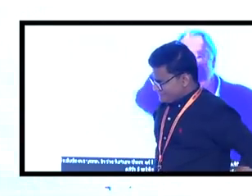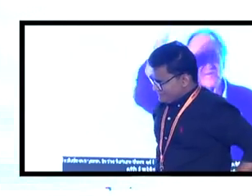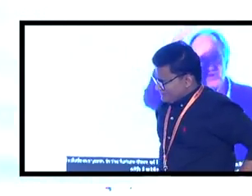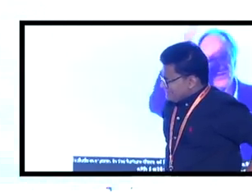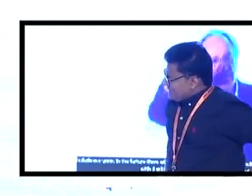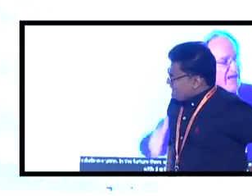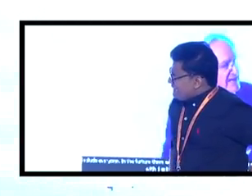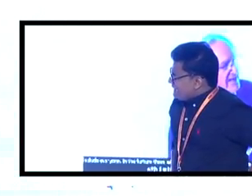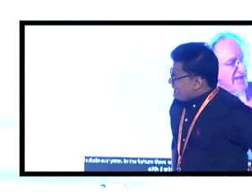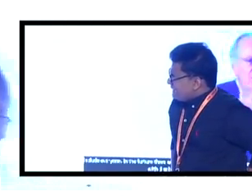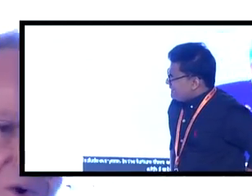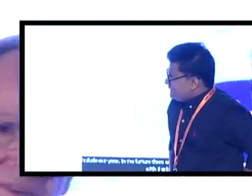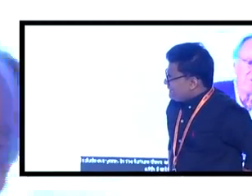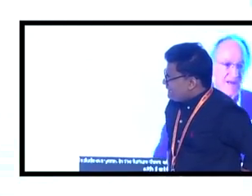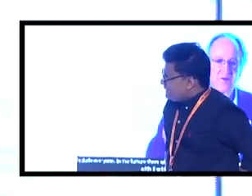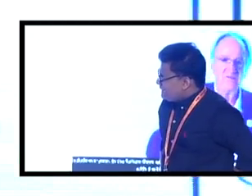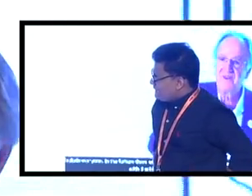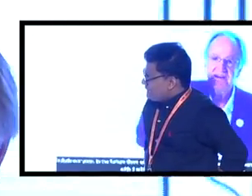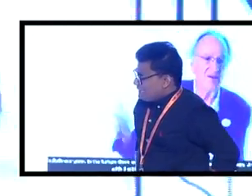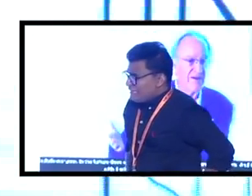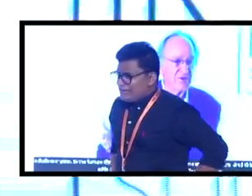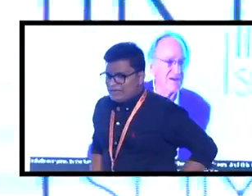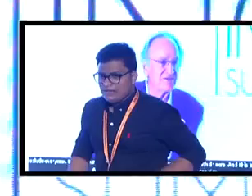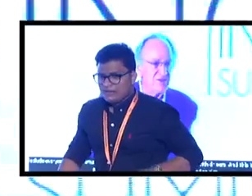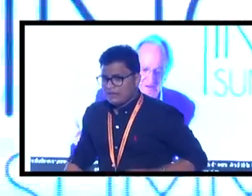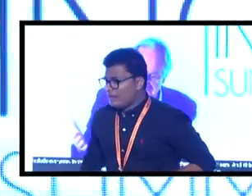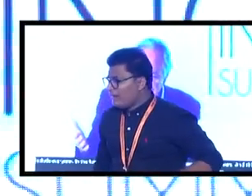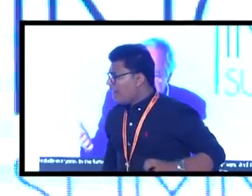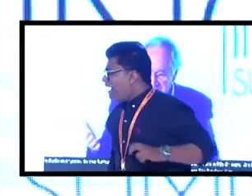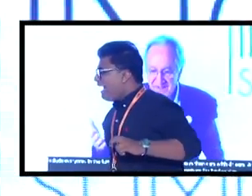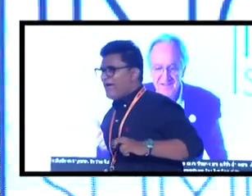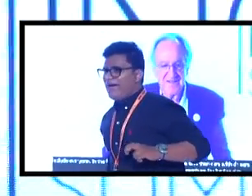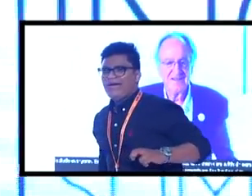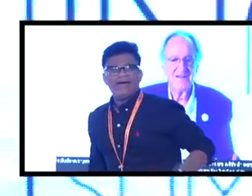I saw some things where I I'd kind of like to go over there, but I couldn't find any way across the street.